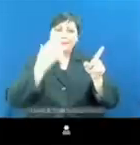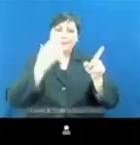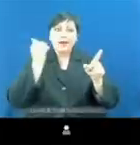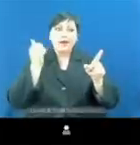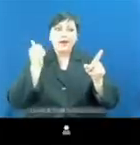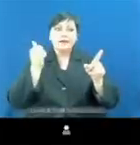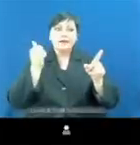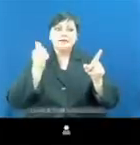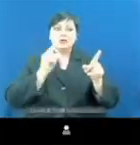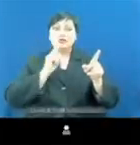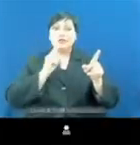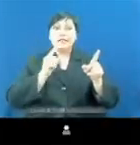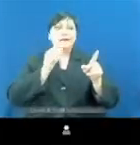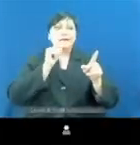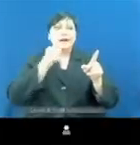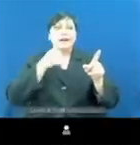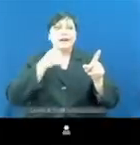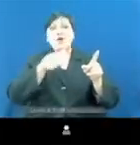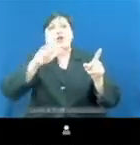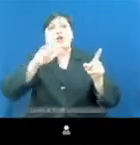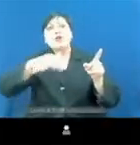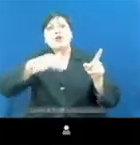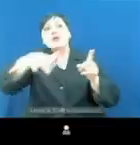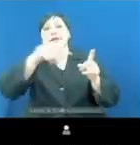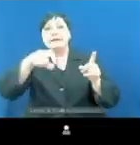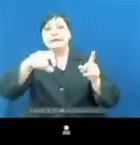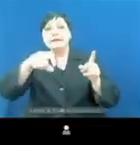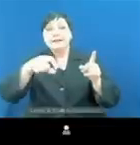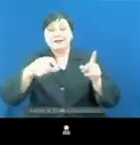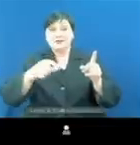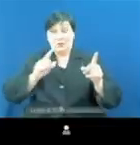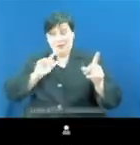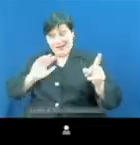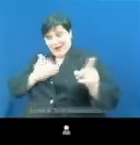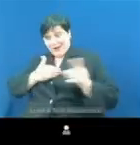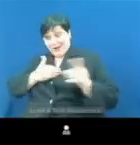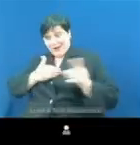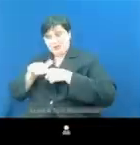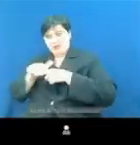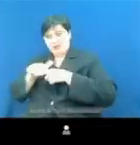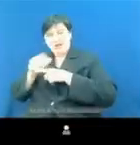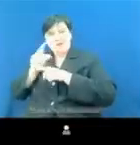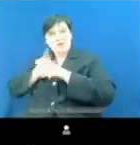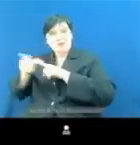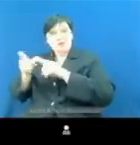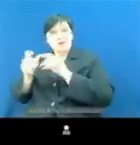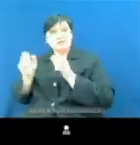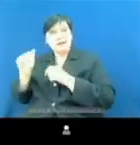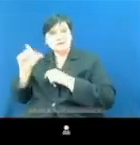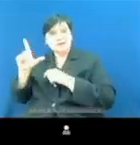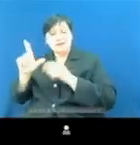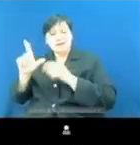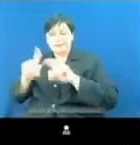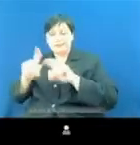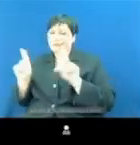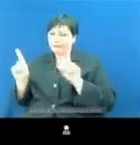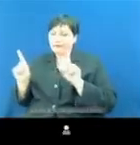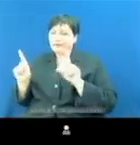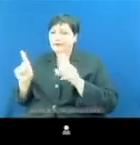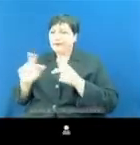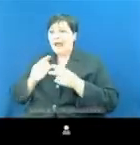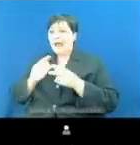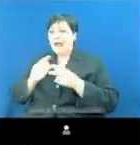experience. So our training is different, our education is different, and so I